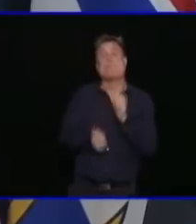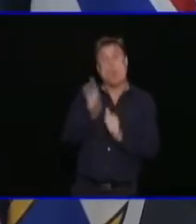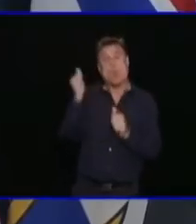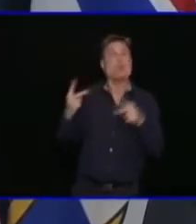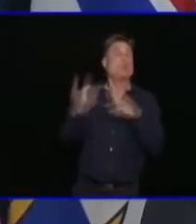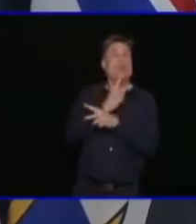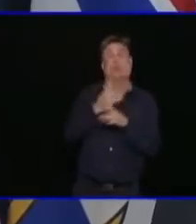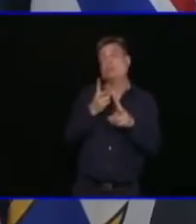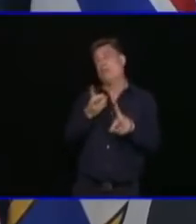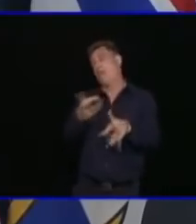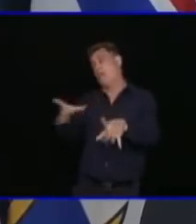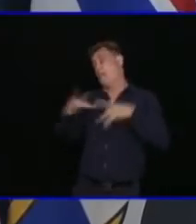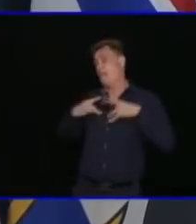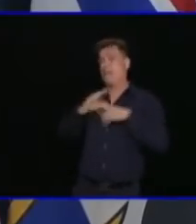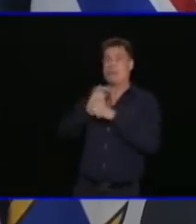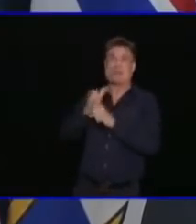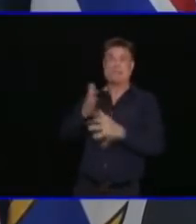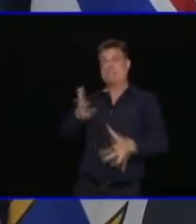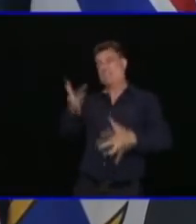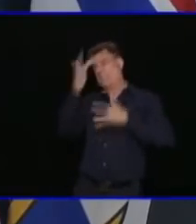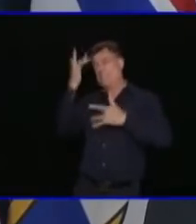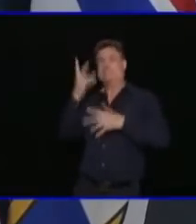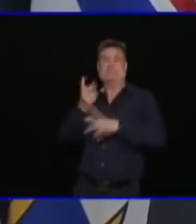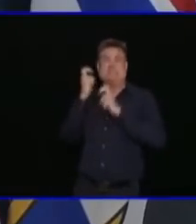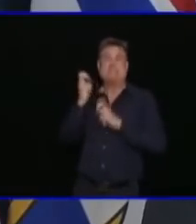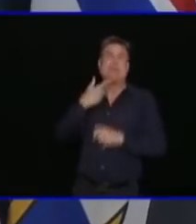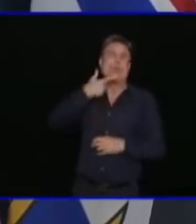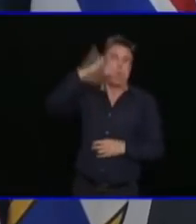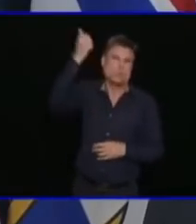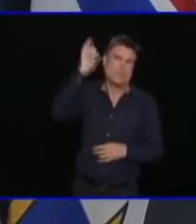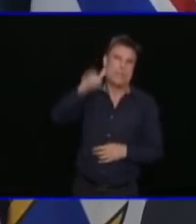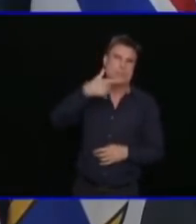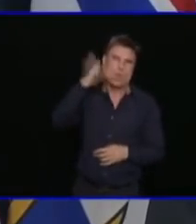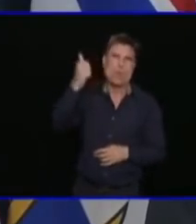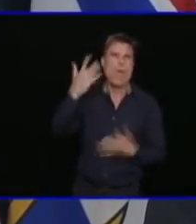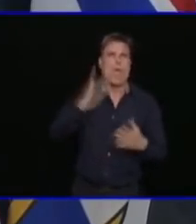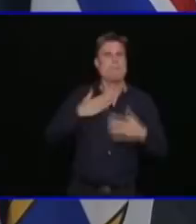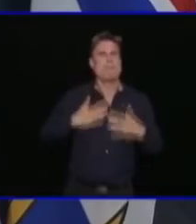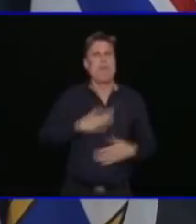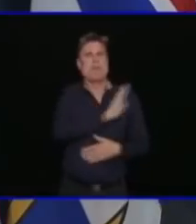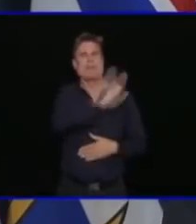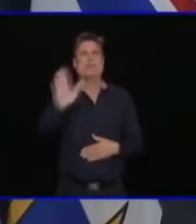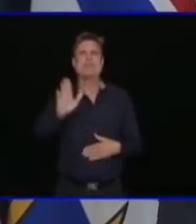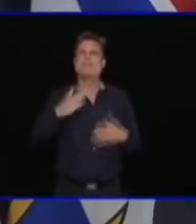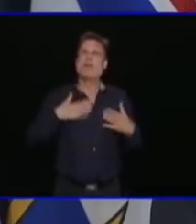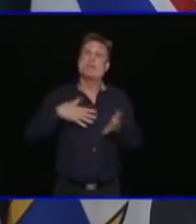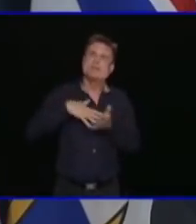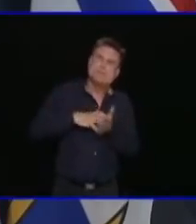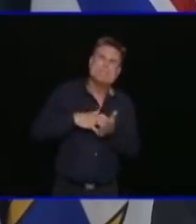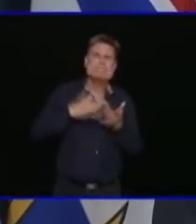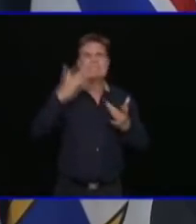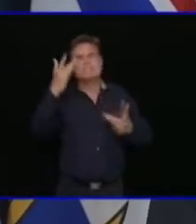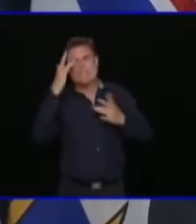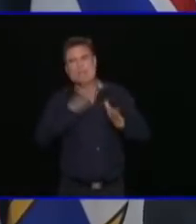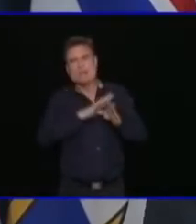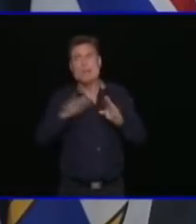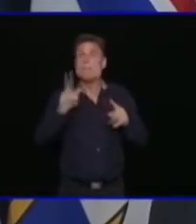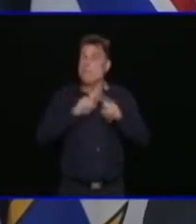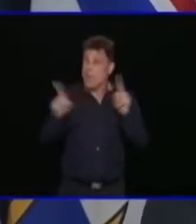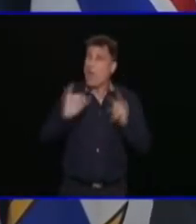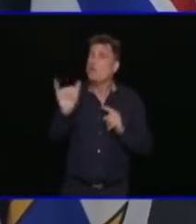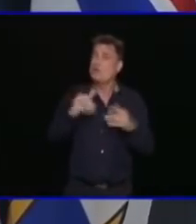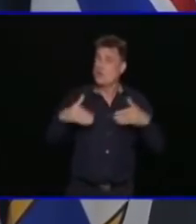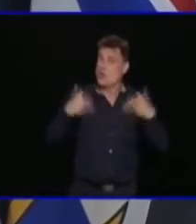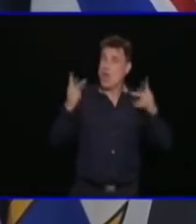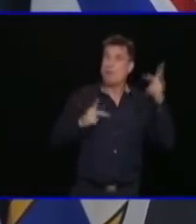the significant impact that COVID-19 has had on young people. Other effects of COVID-19 have had on young people. And finally,